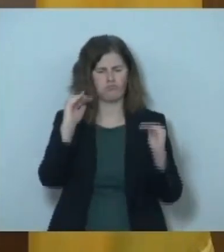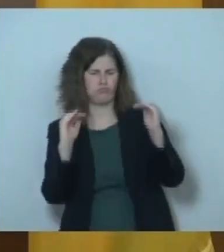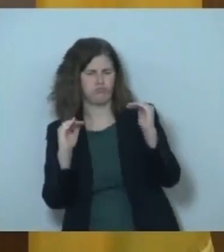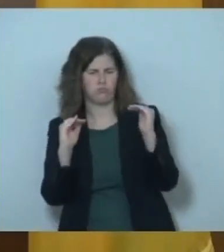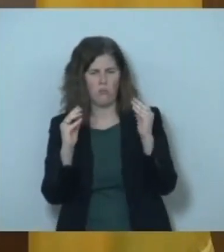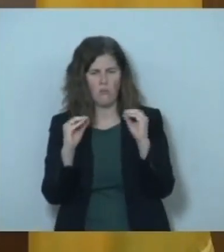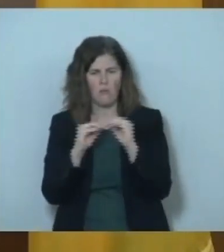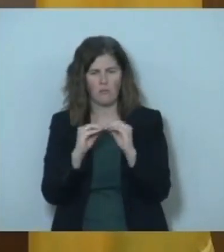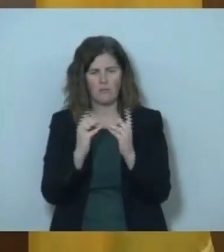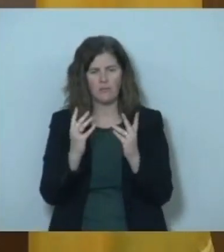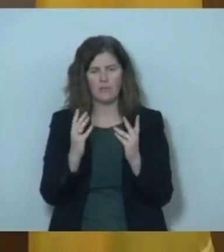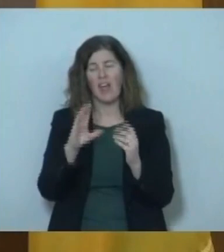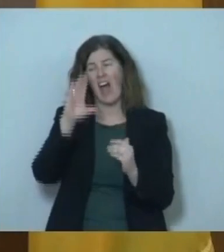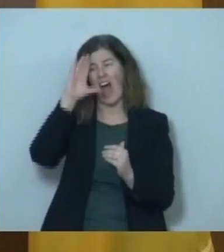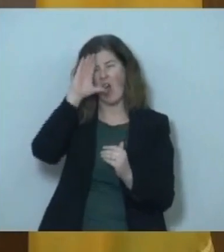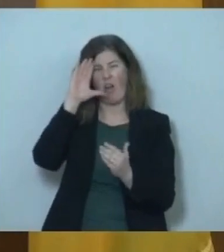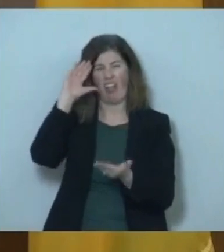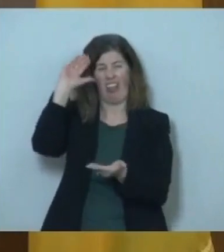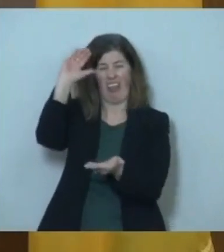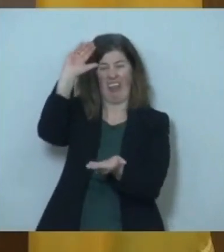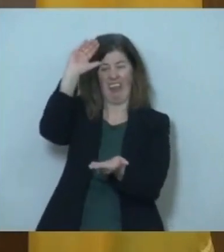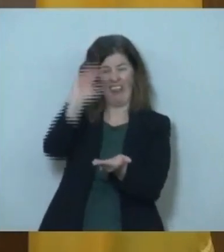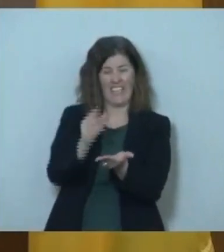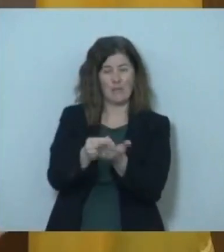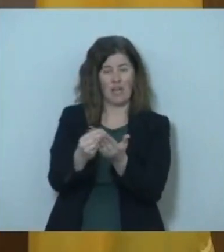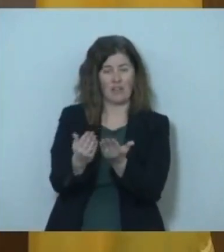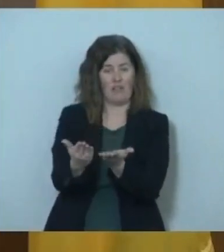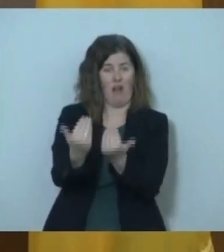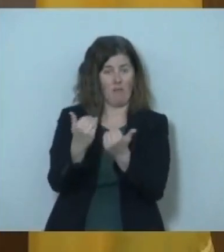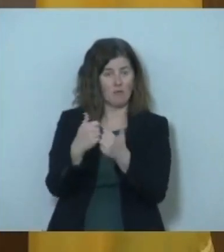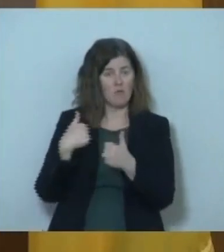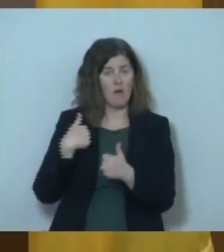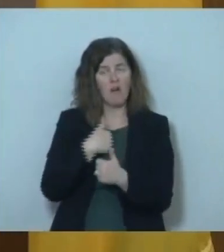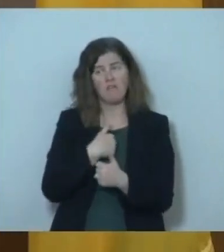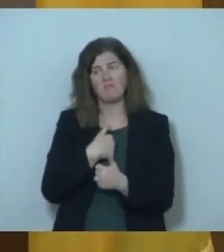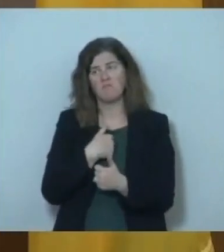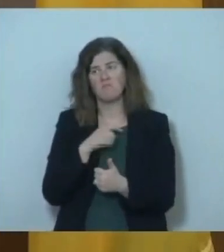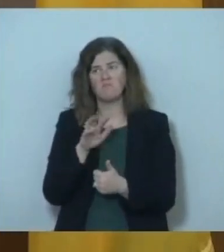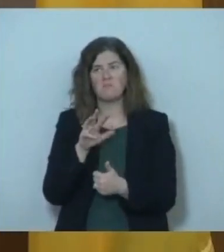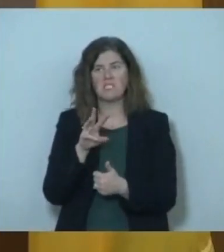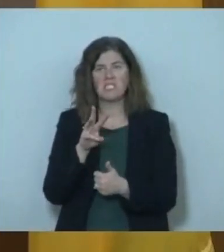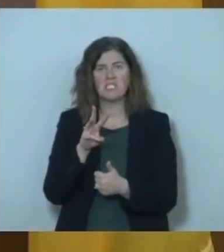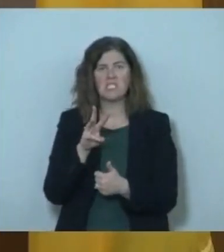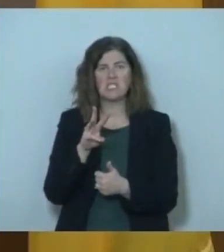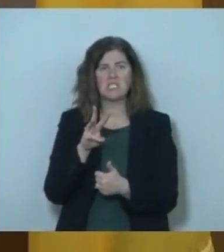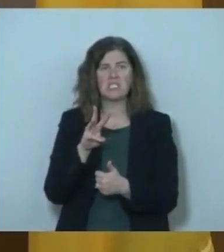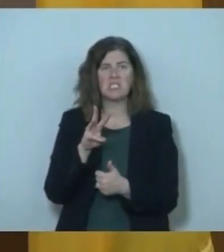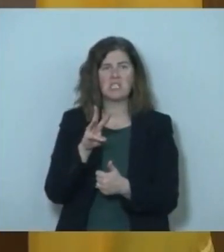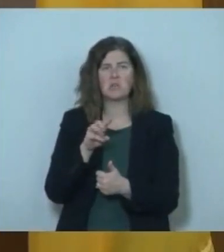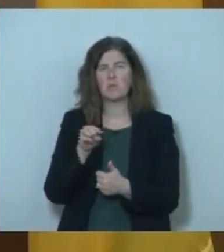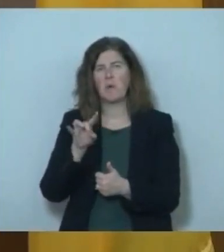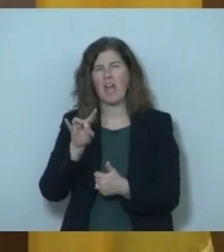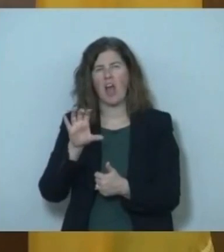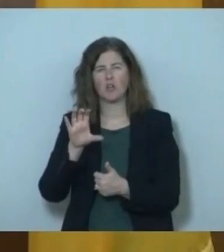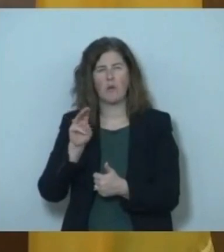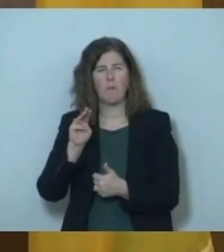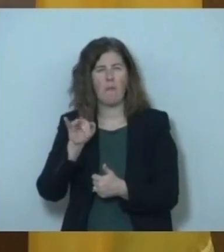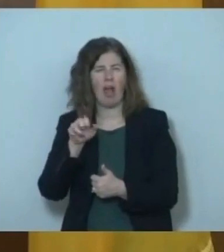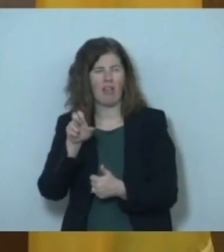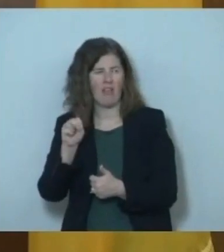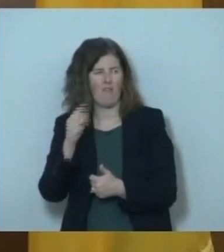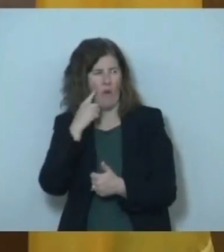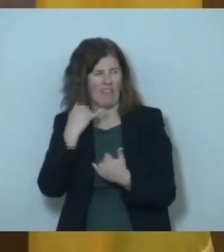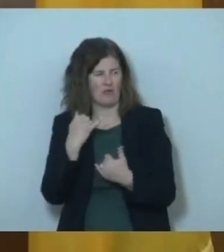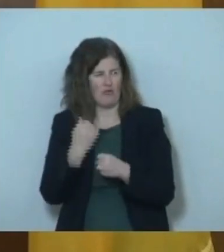I don't, with less money coming into the budget, say 600 or 800 million in this current fiscal